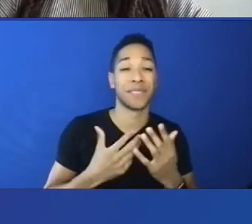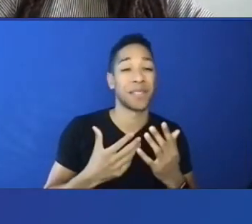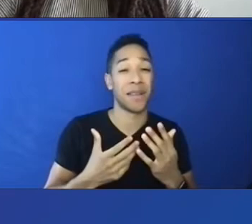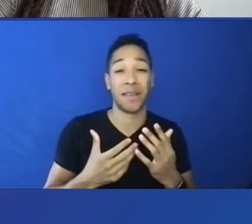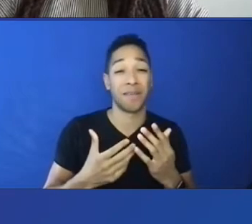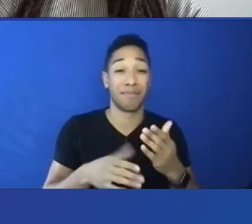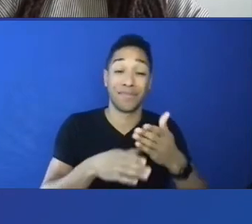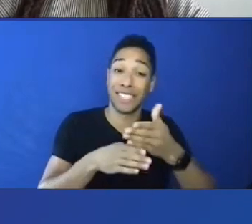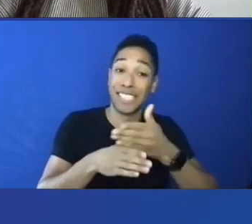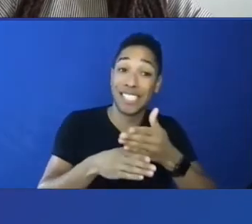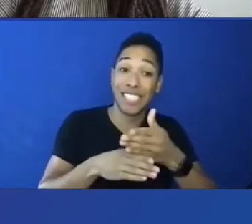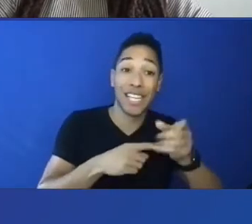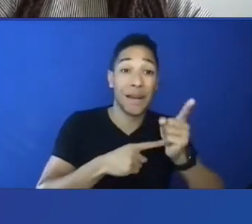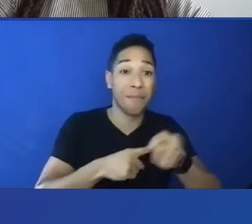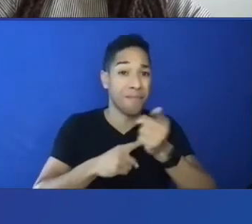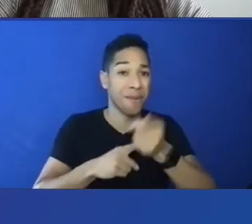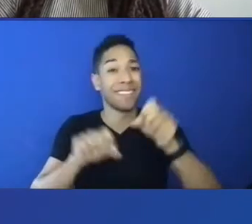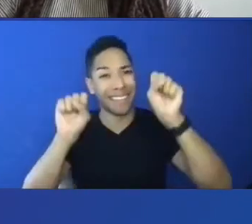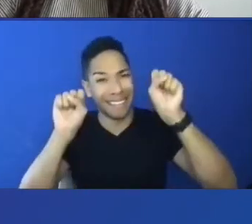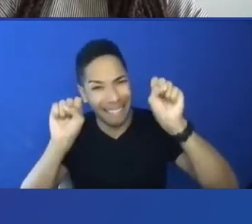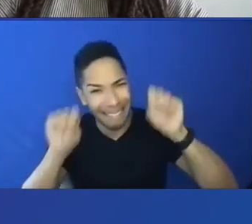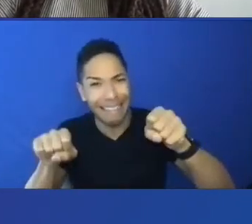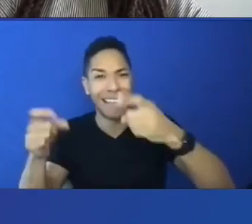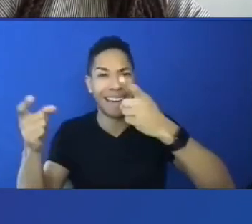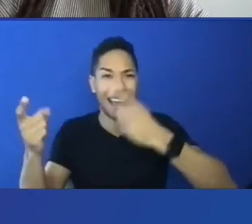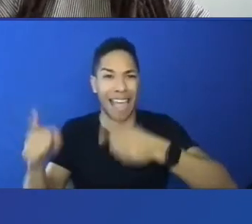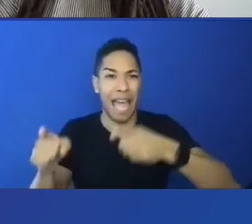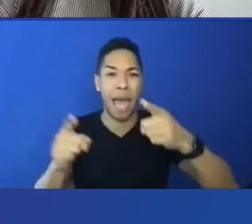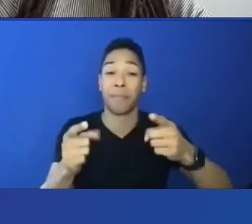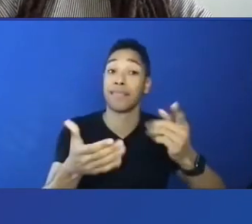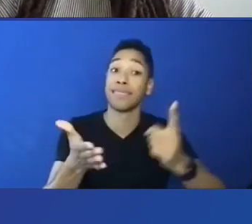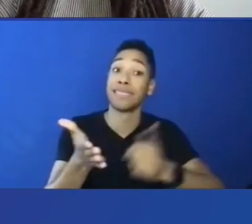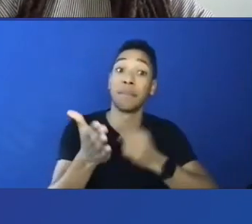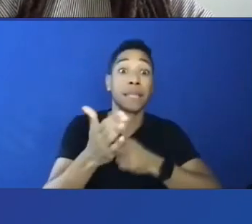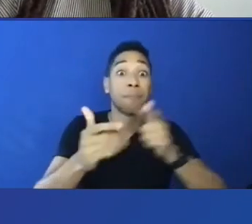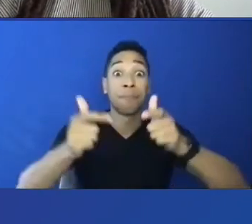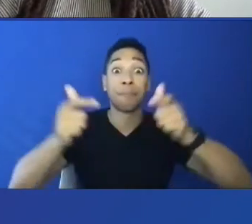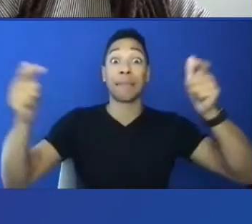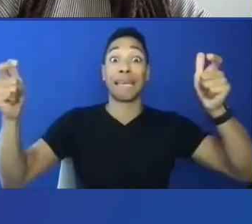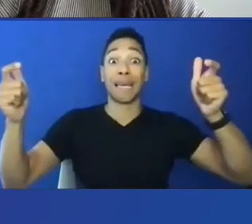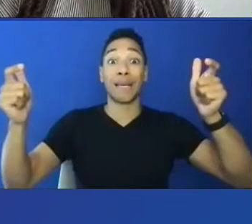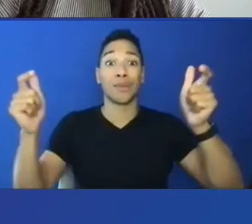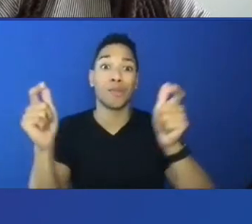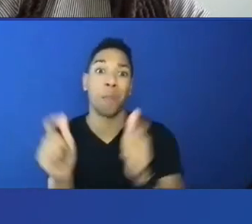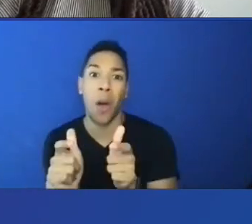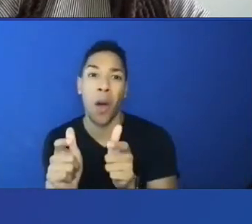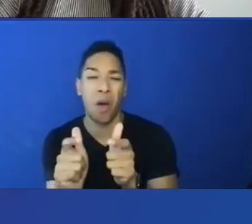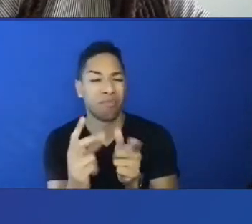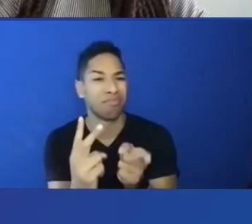revolutionary moments can happen all the time and in big and also small ways.